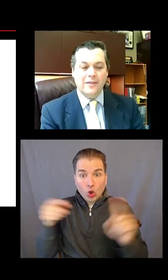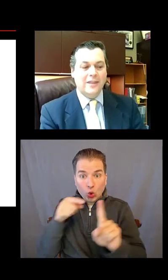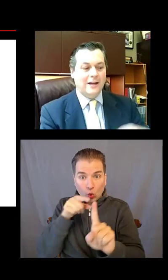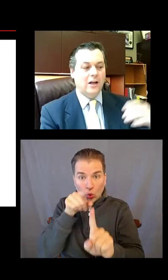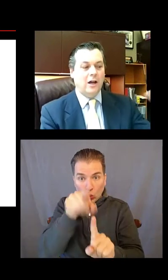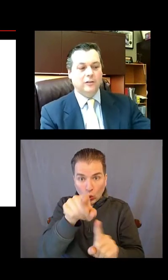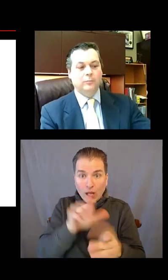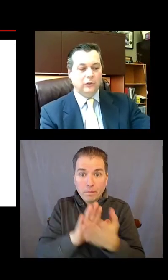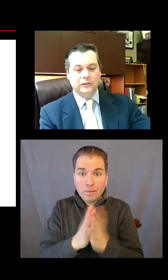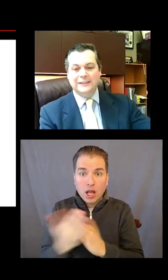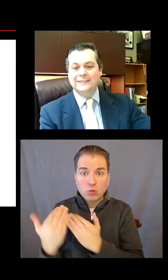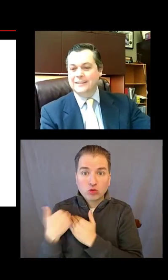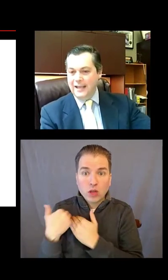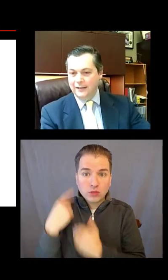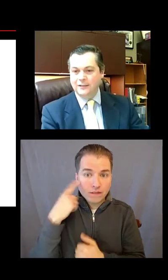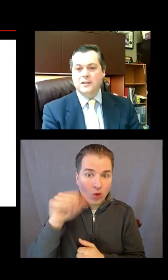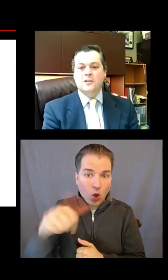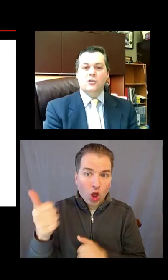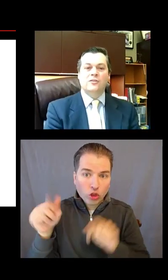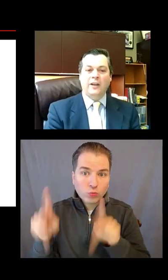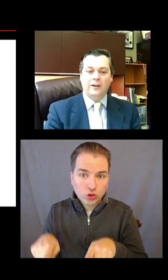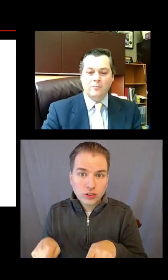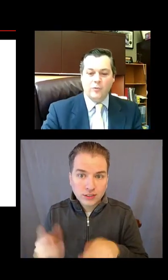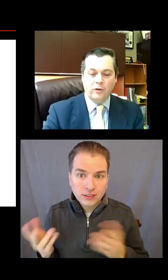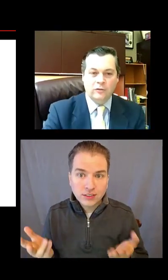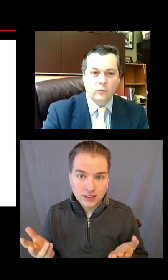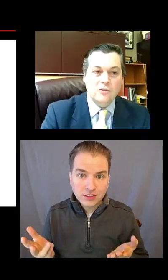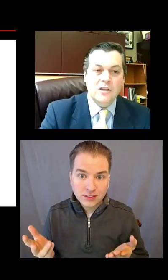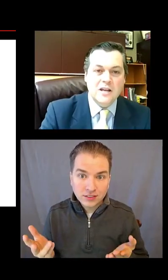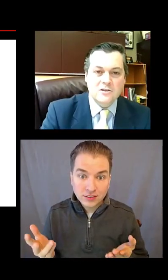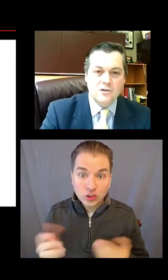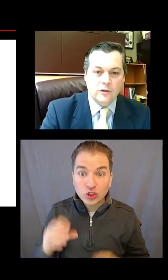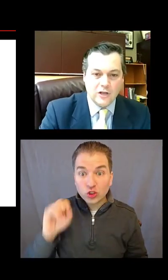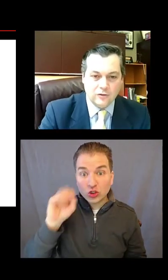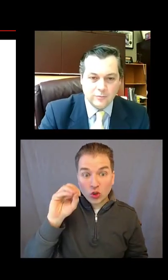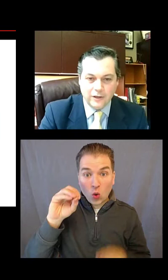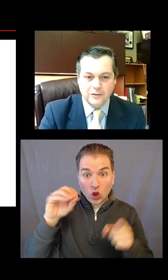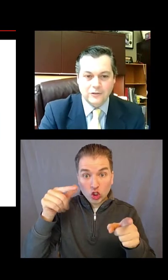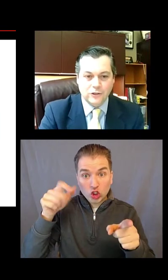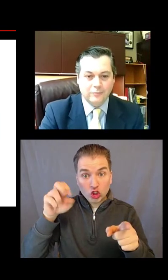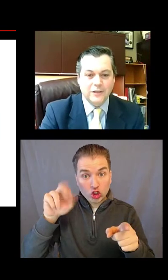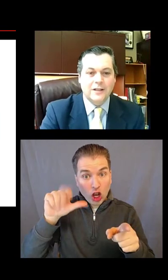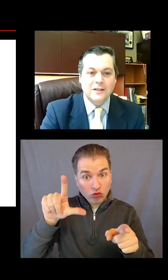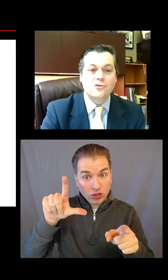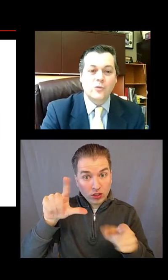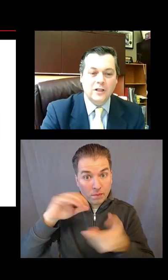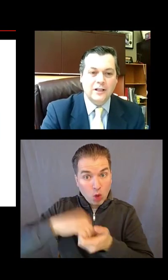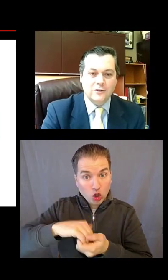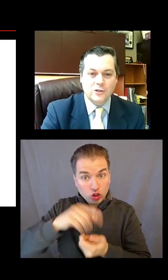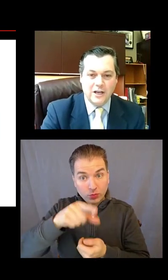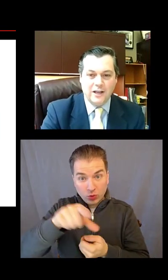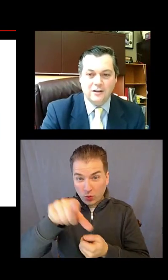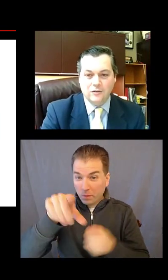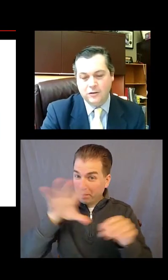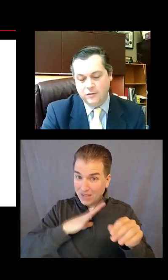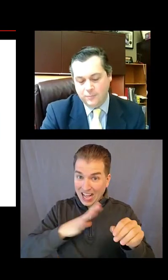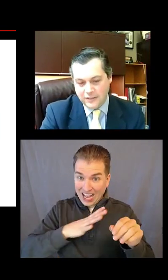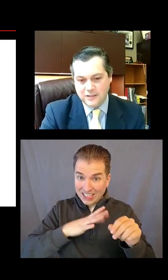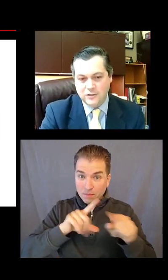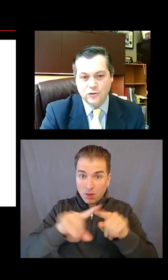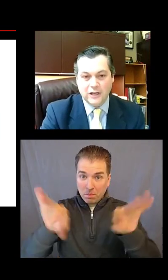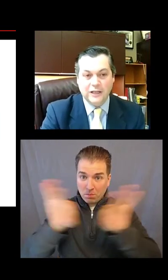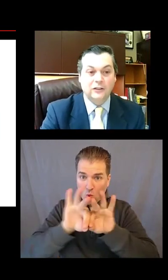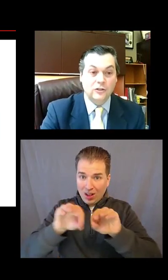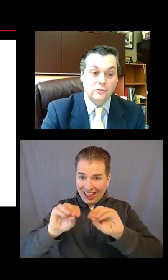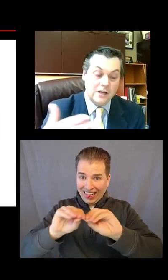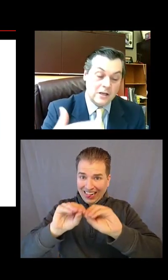for what that other person did. So it's very important when you get into a general partnership that you really understand the